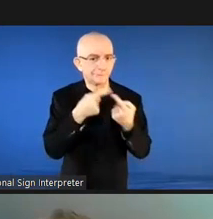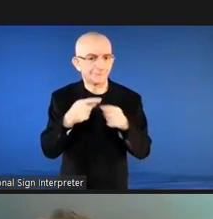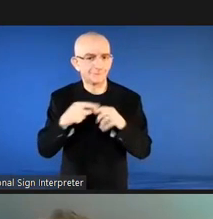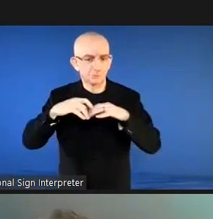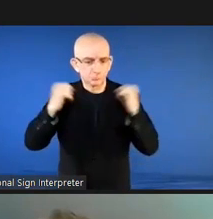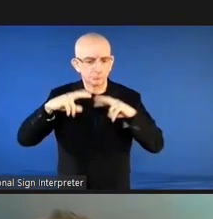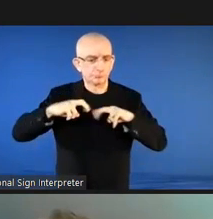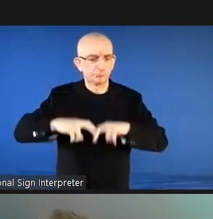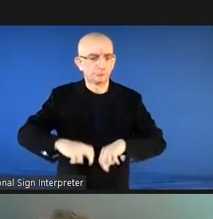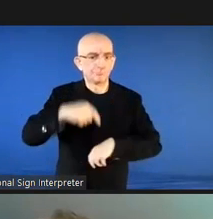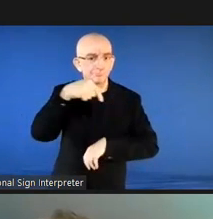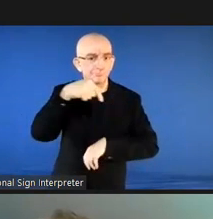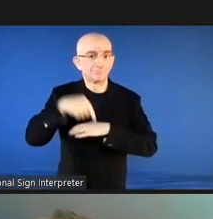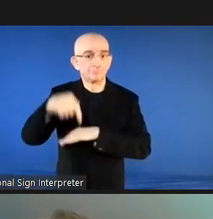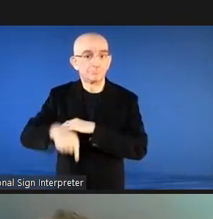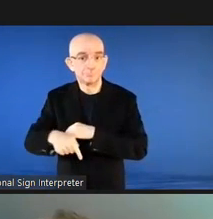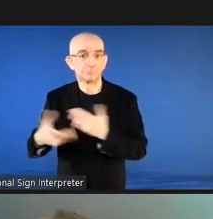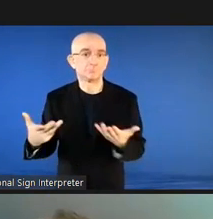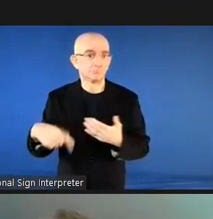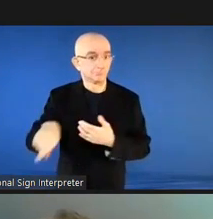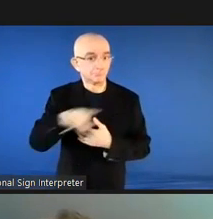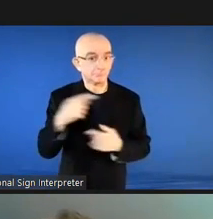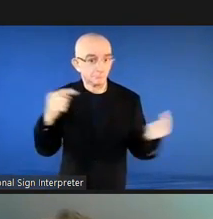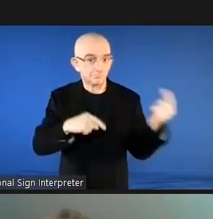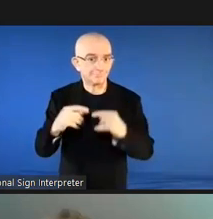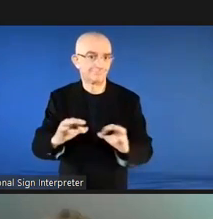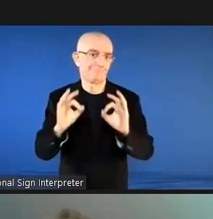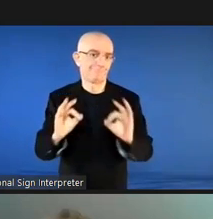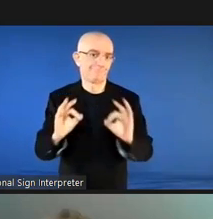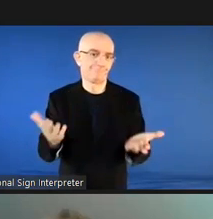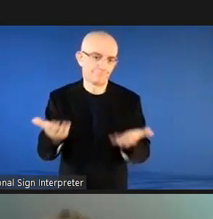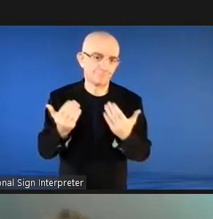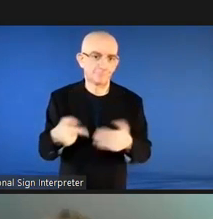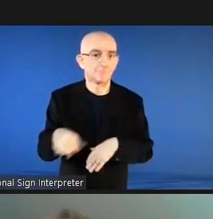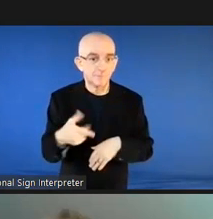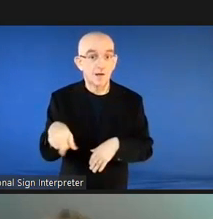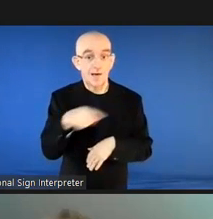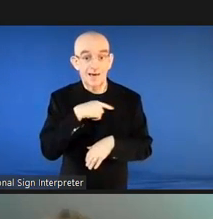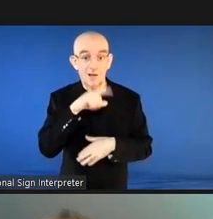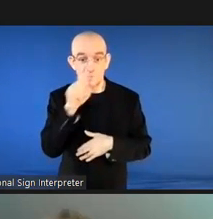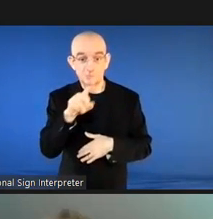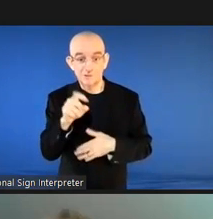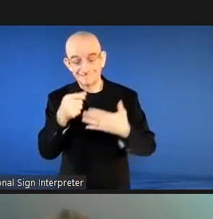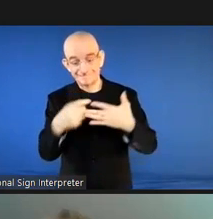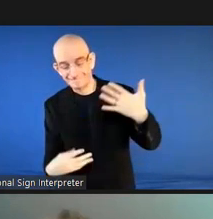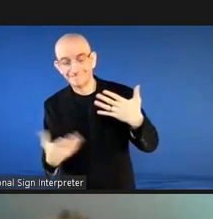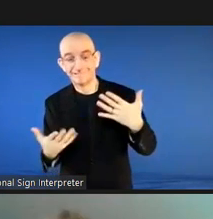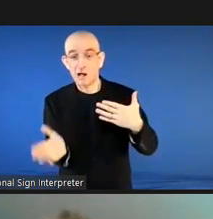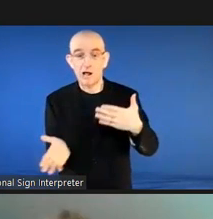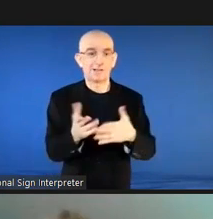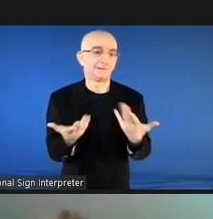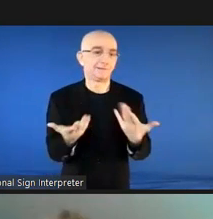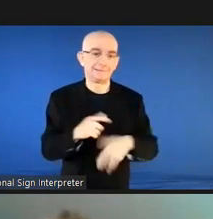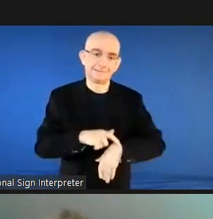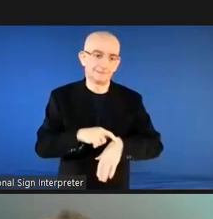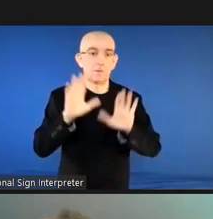not got through all of the questions here today, but we will have time to discuss them in more detail with different academics and experts and